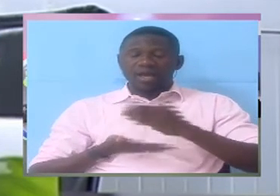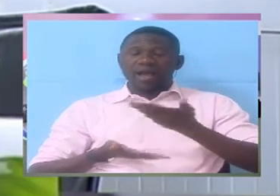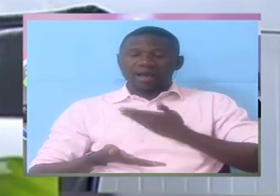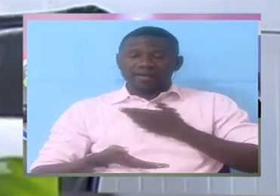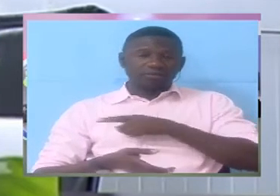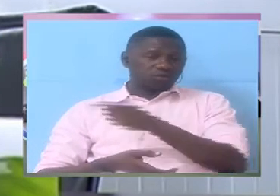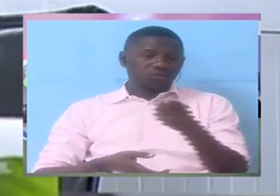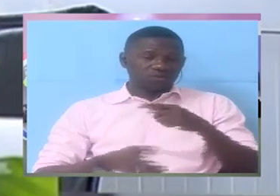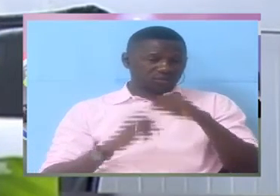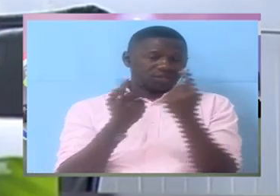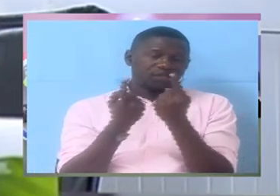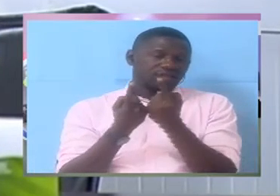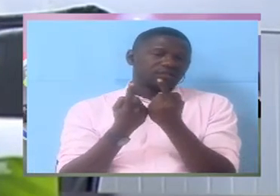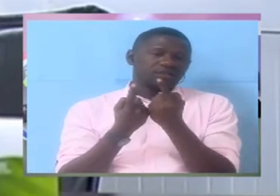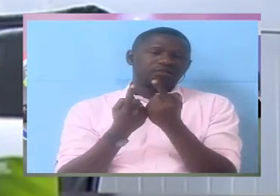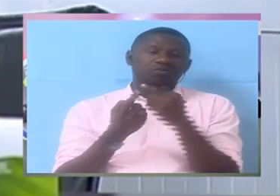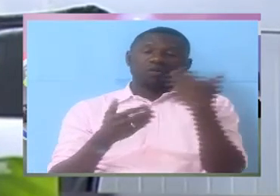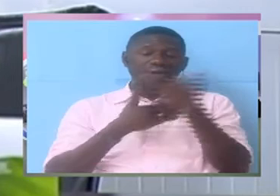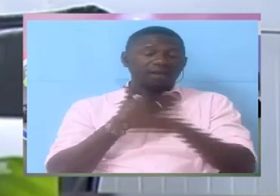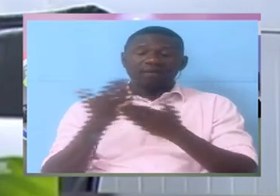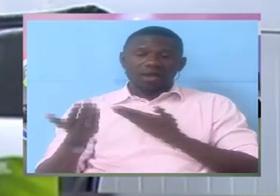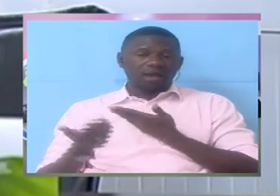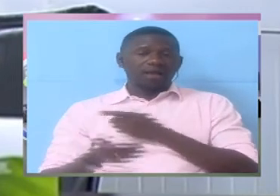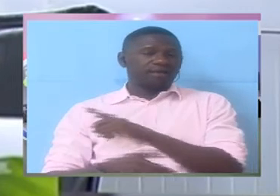We are not